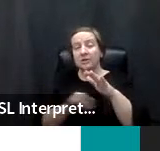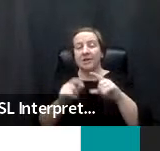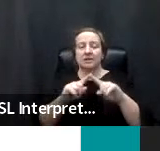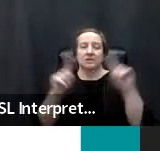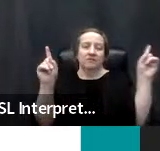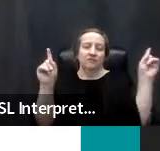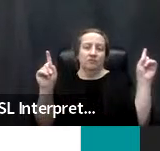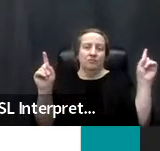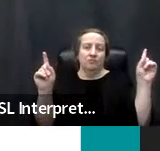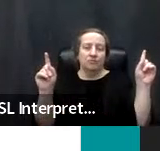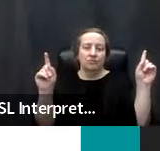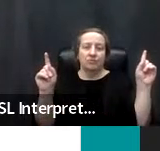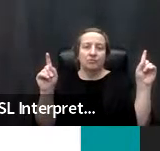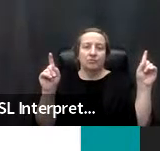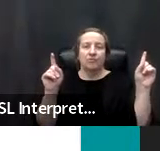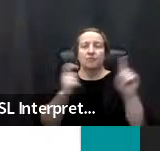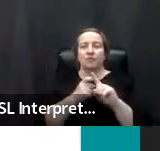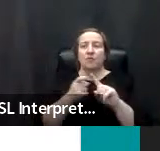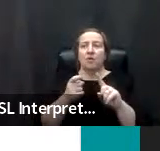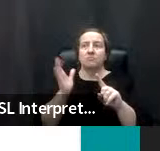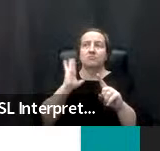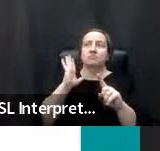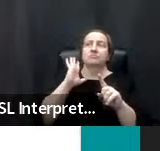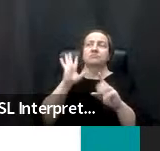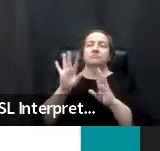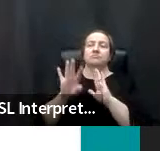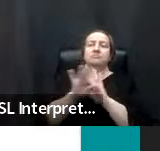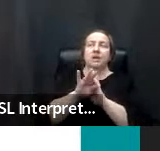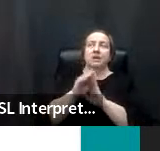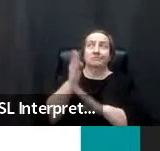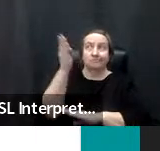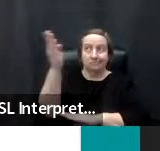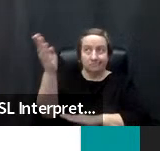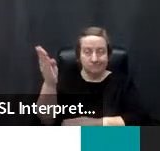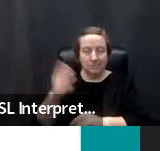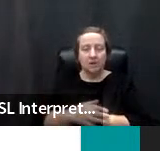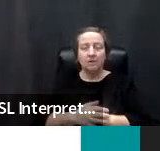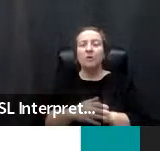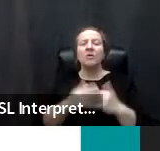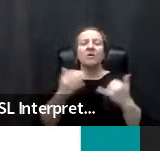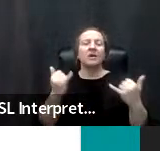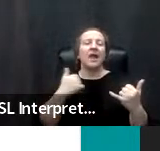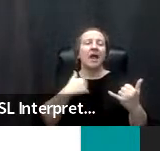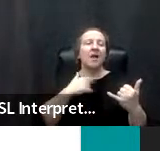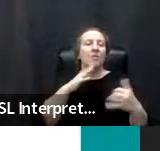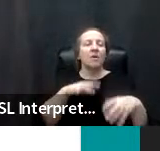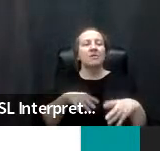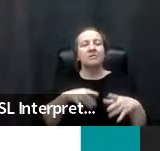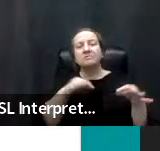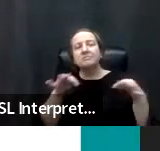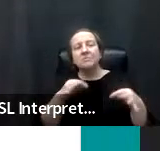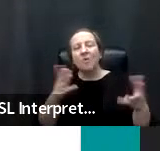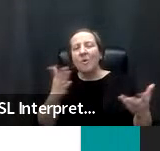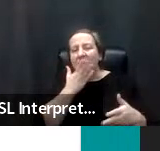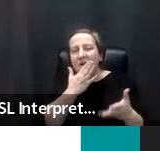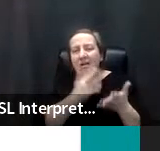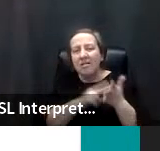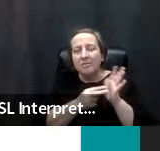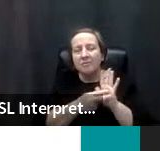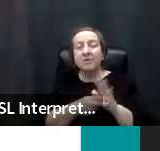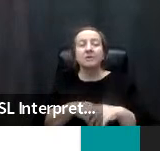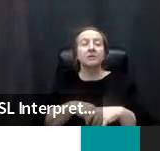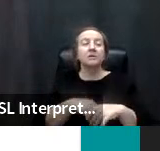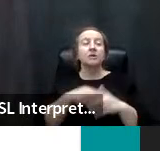was from the record of decision. So let me spend a little bit of time orienting colors. The